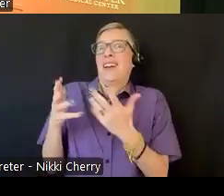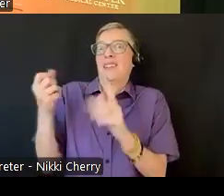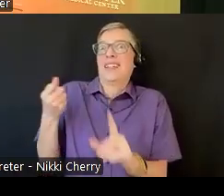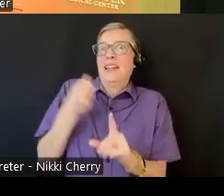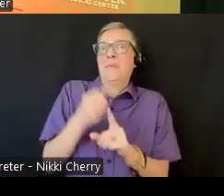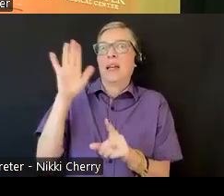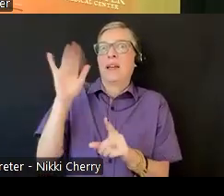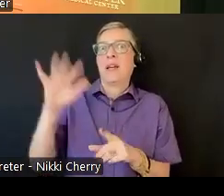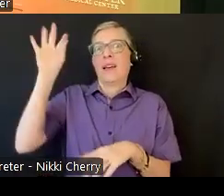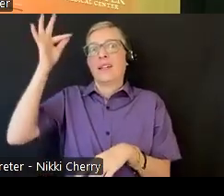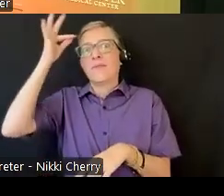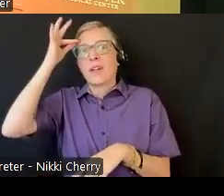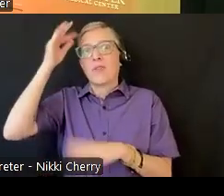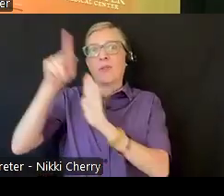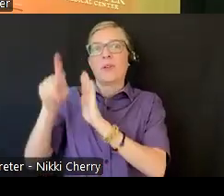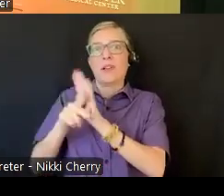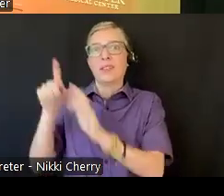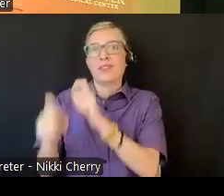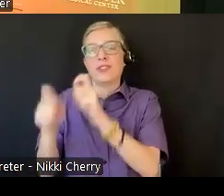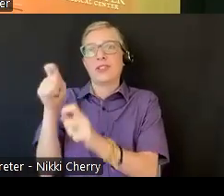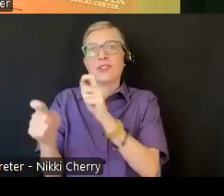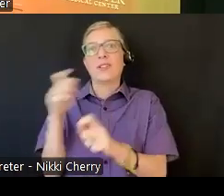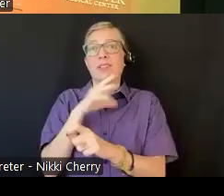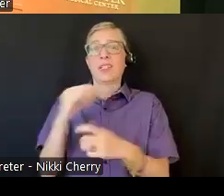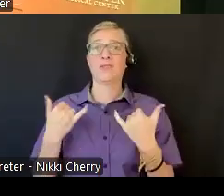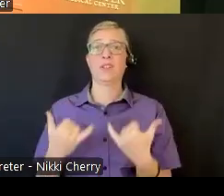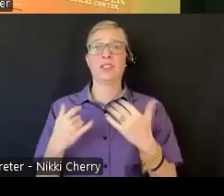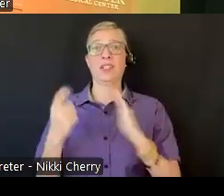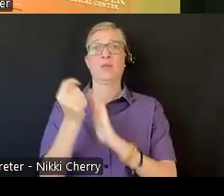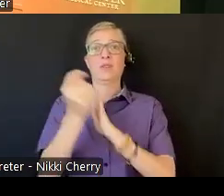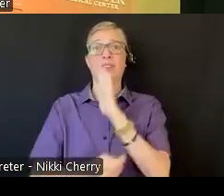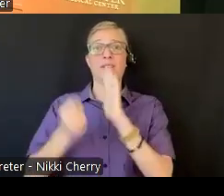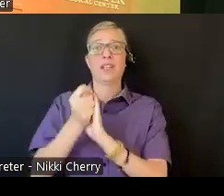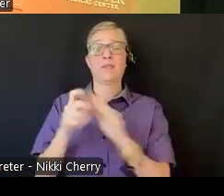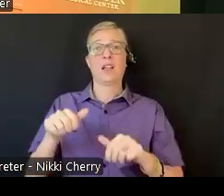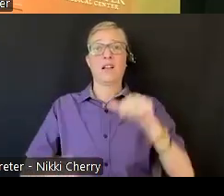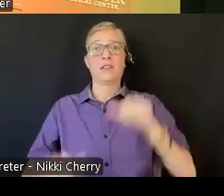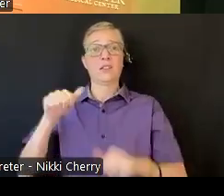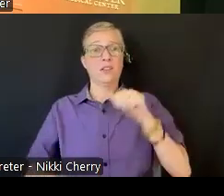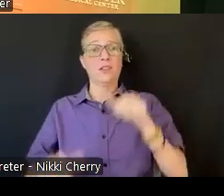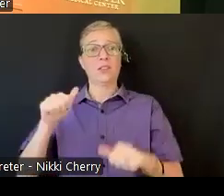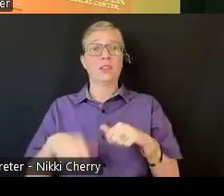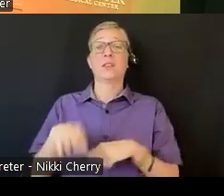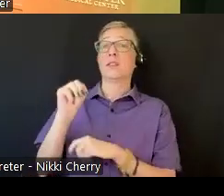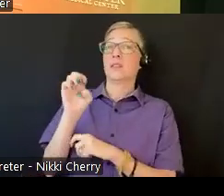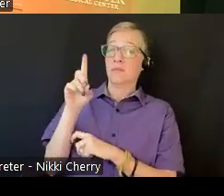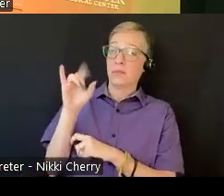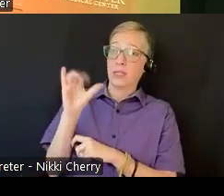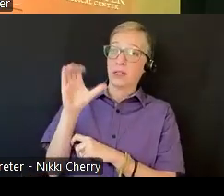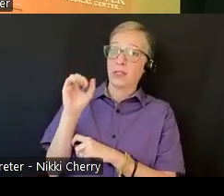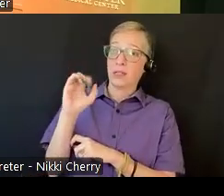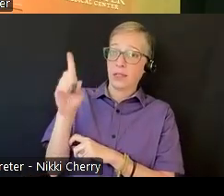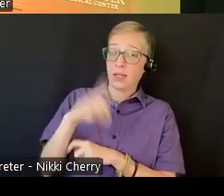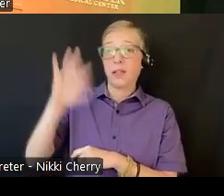the uncertain times, particularly in relation to cuts to Medicaid and federal grants. And we'll